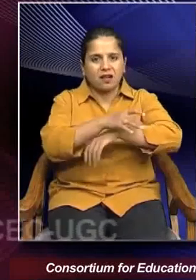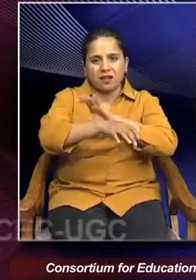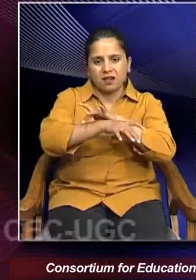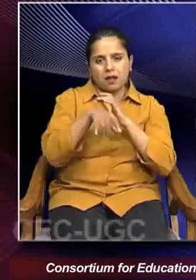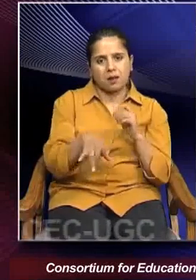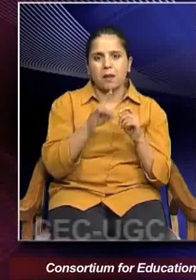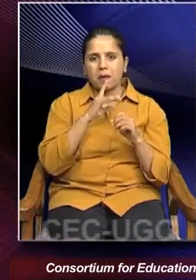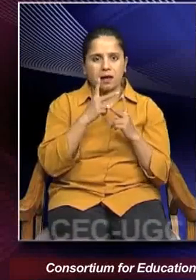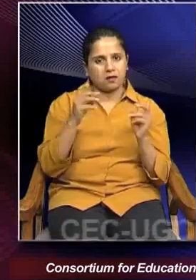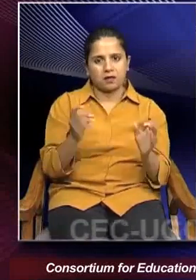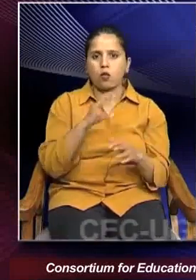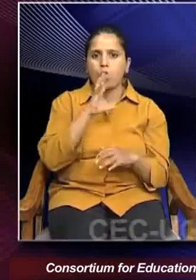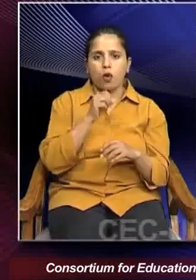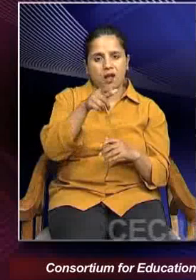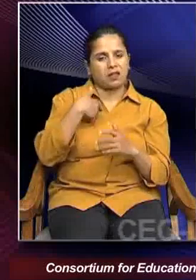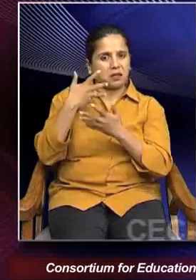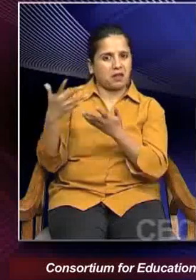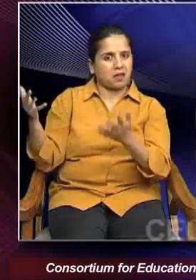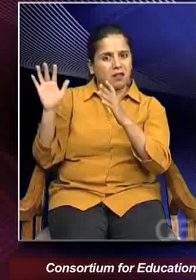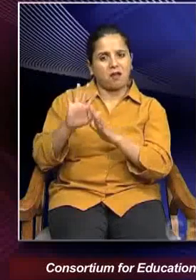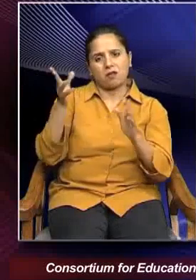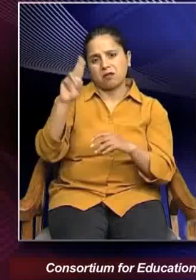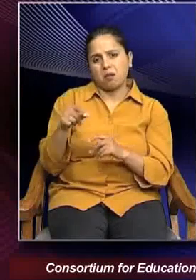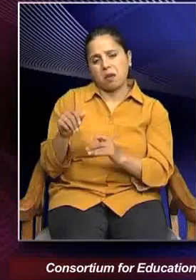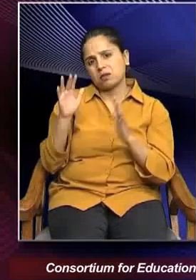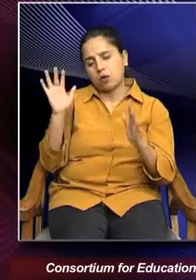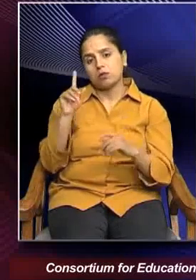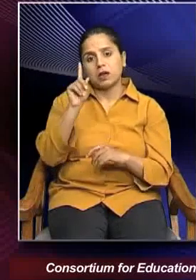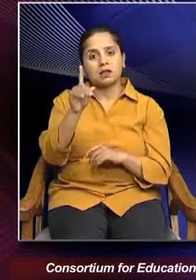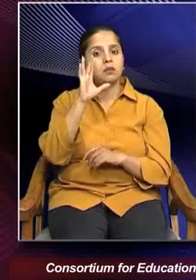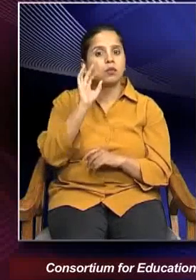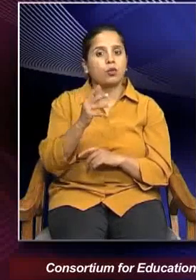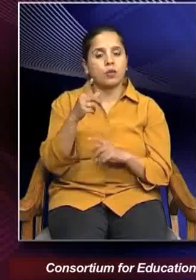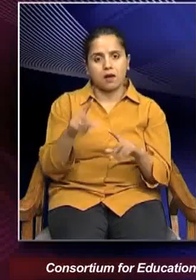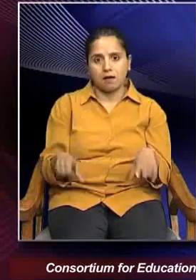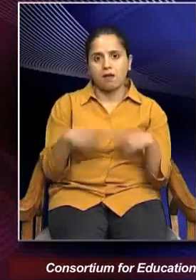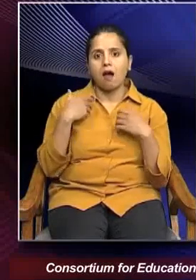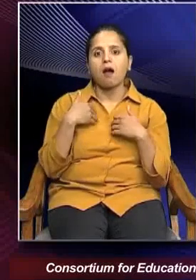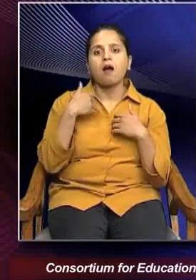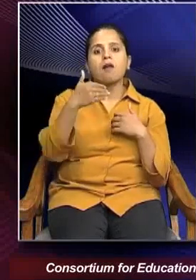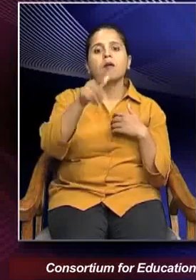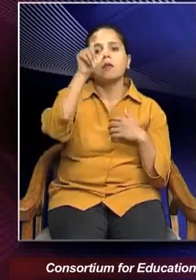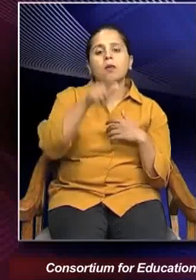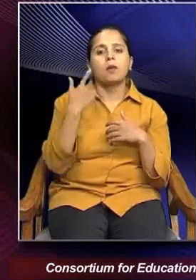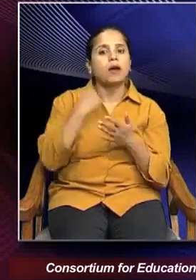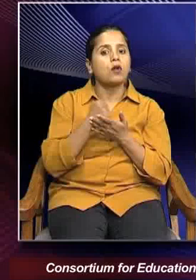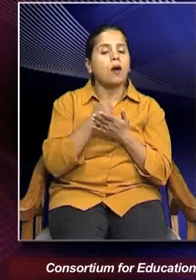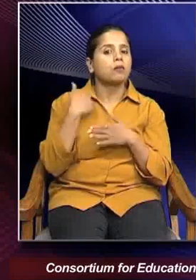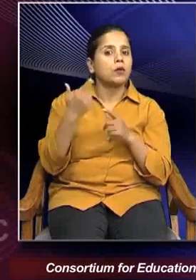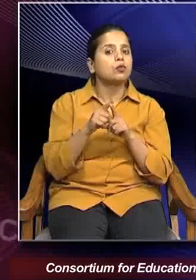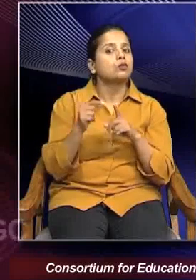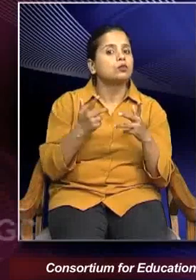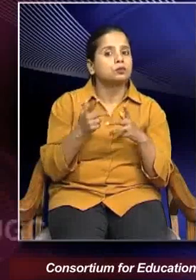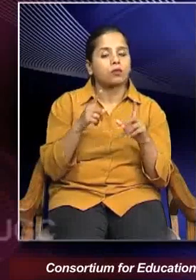much dollars, that is immaterial. So the important thing in that case becomes the lifestyle that people actually practice. And the